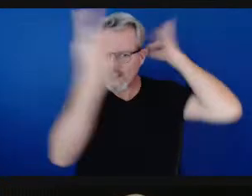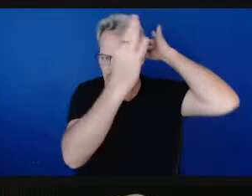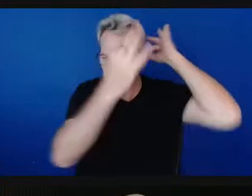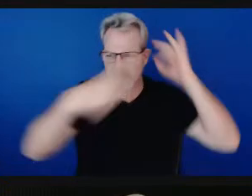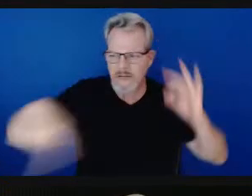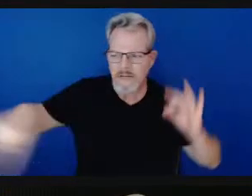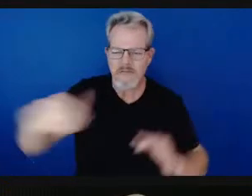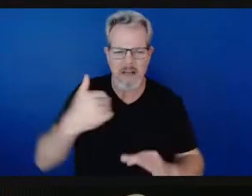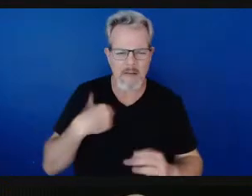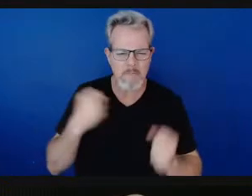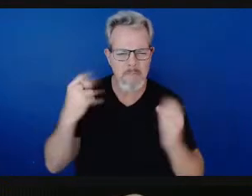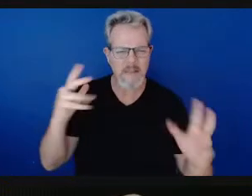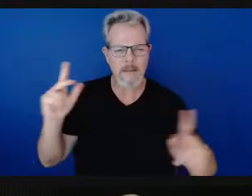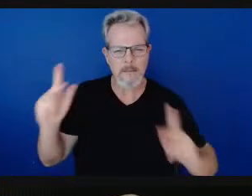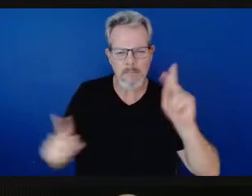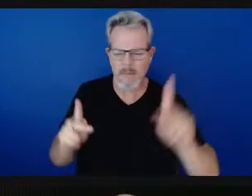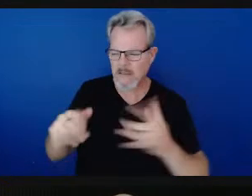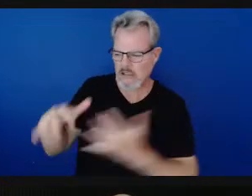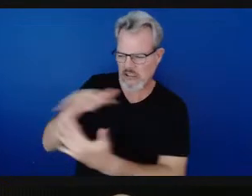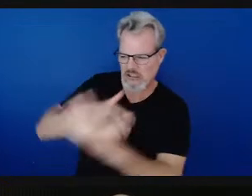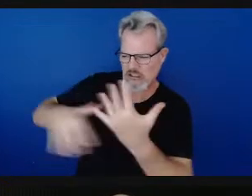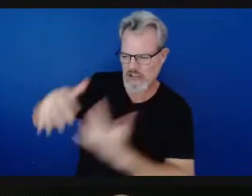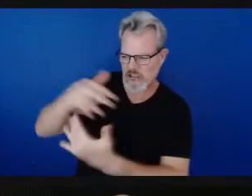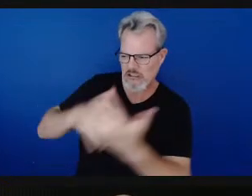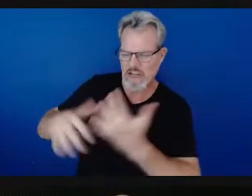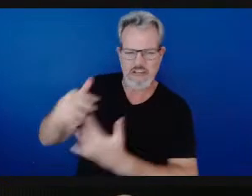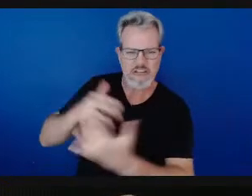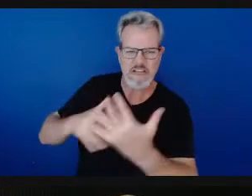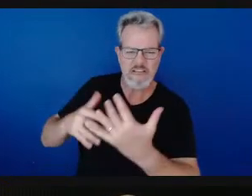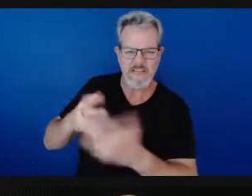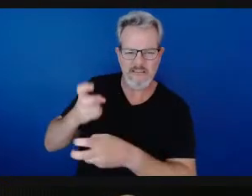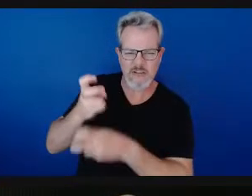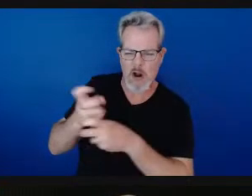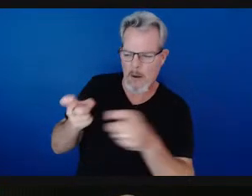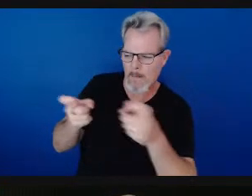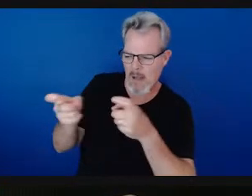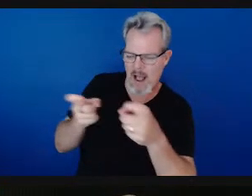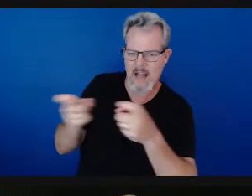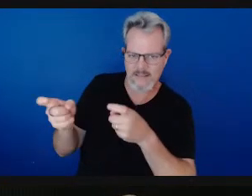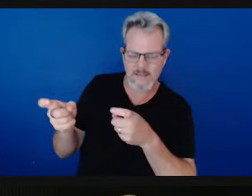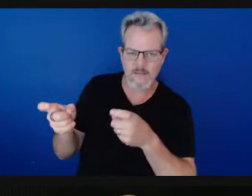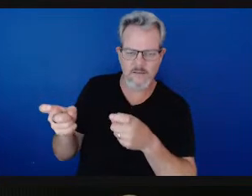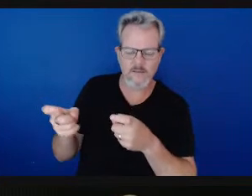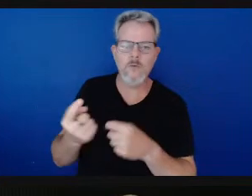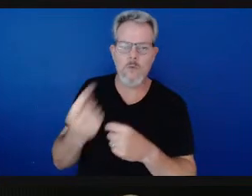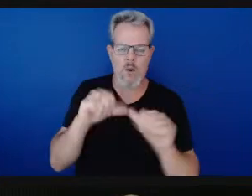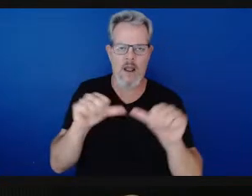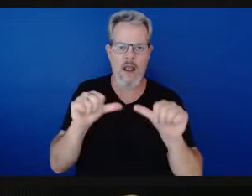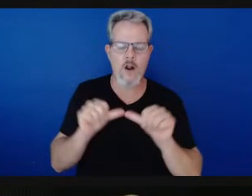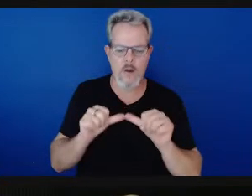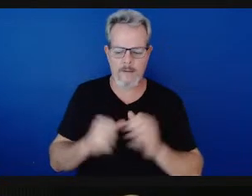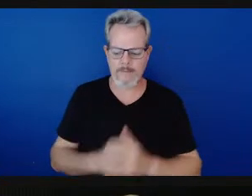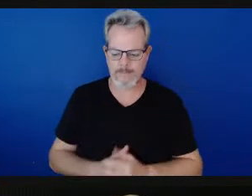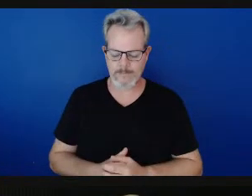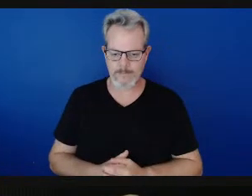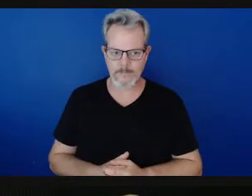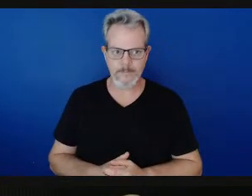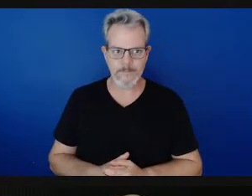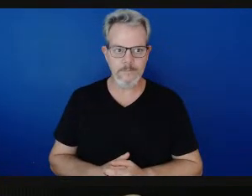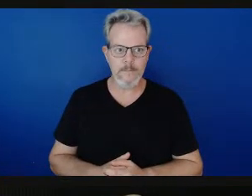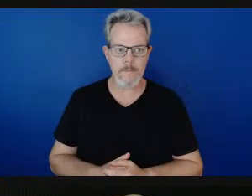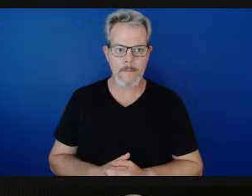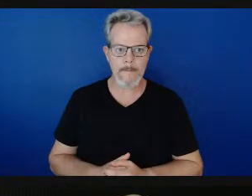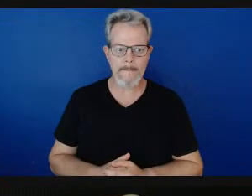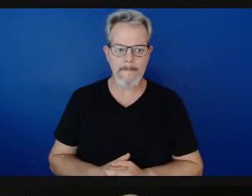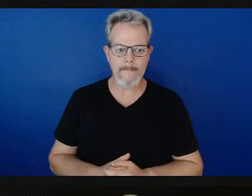and everyone being in one place is they can actually circulate much more easily among everybody in one area in this as well. So